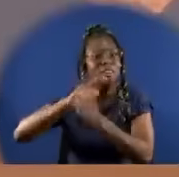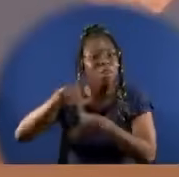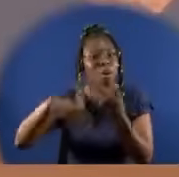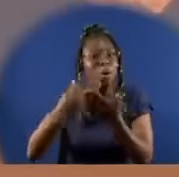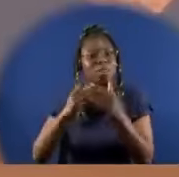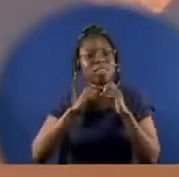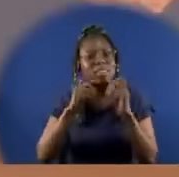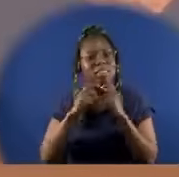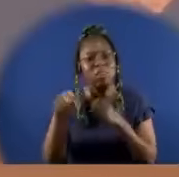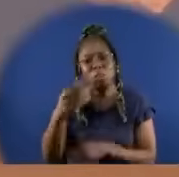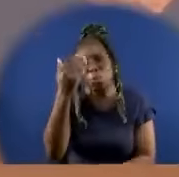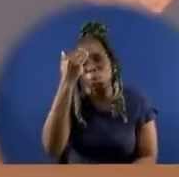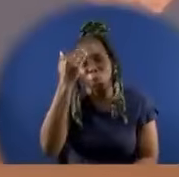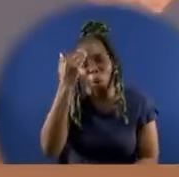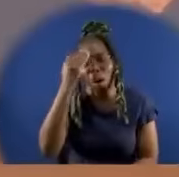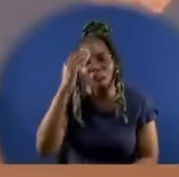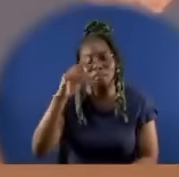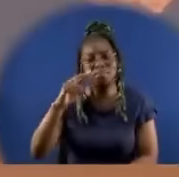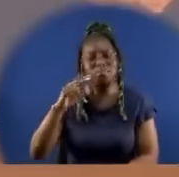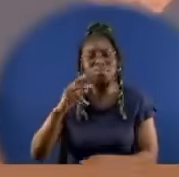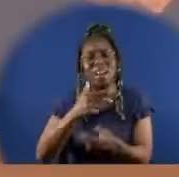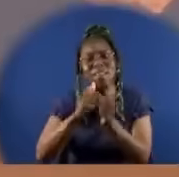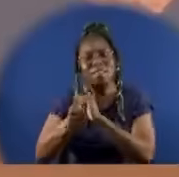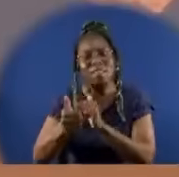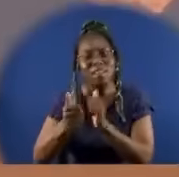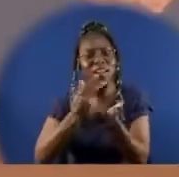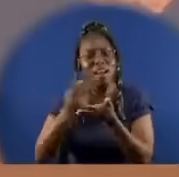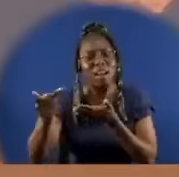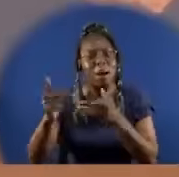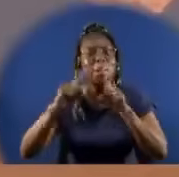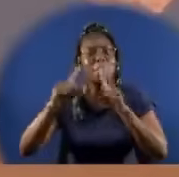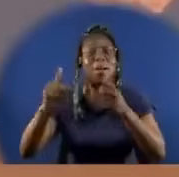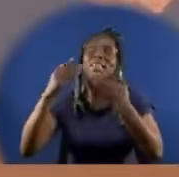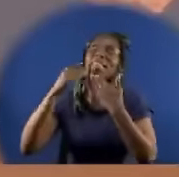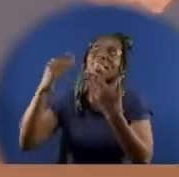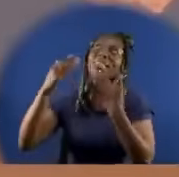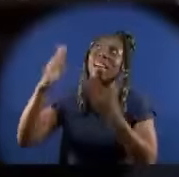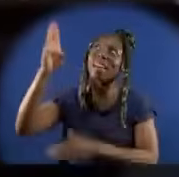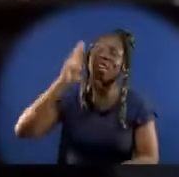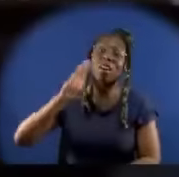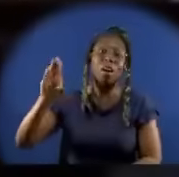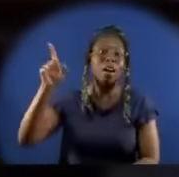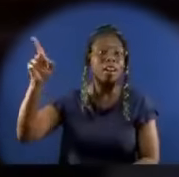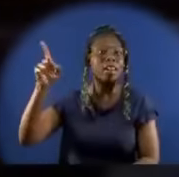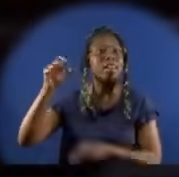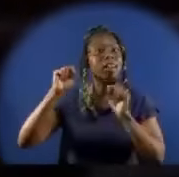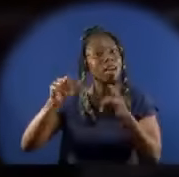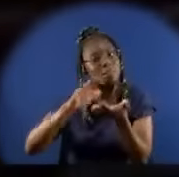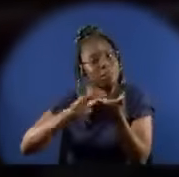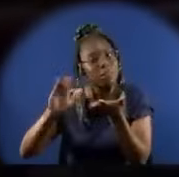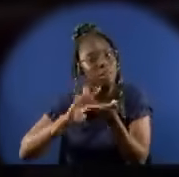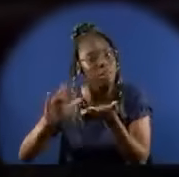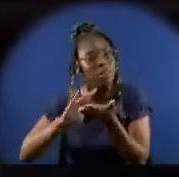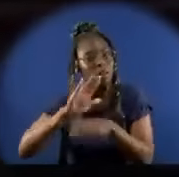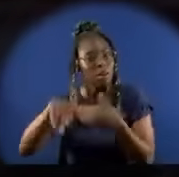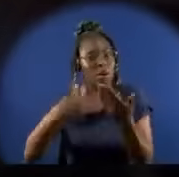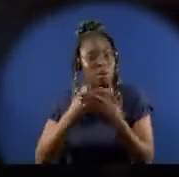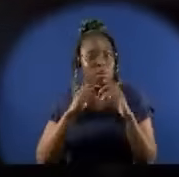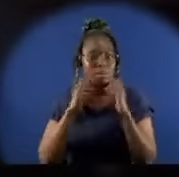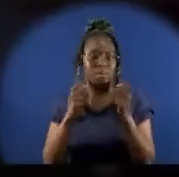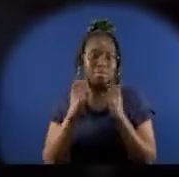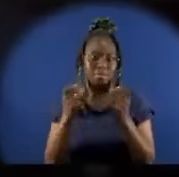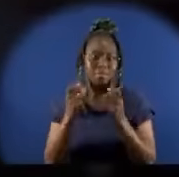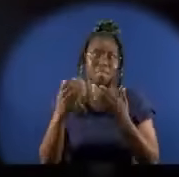and fallen, but you're likewise forgiven, to thank God that he has authority to forgive sin.